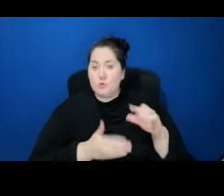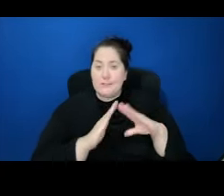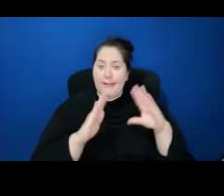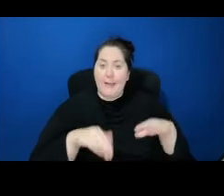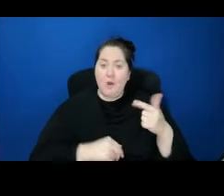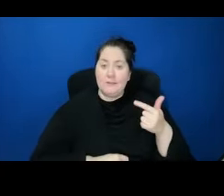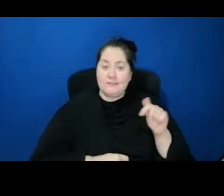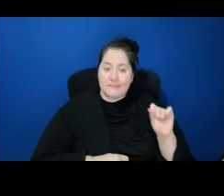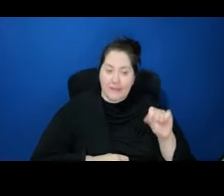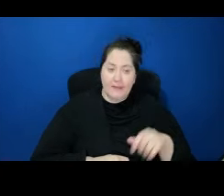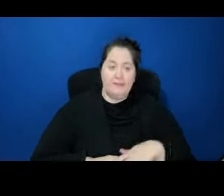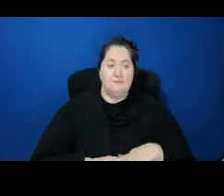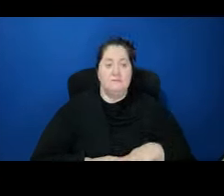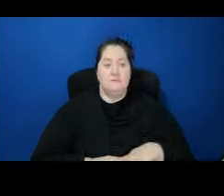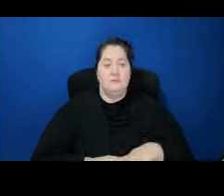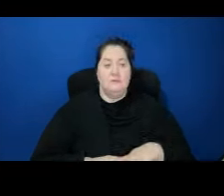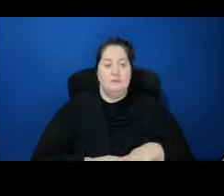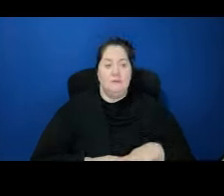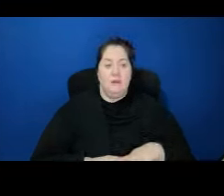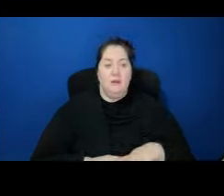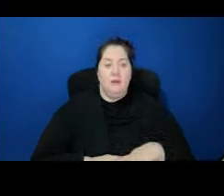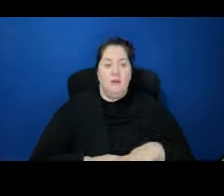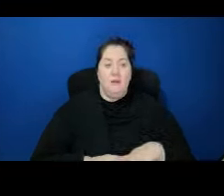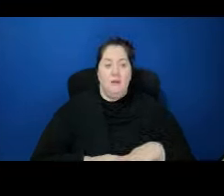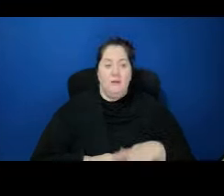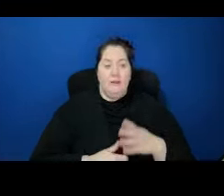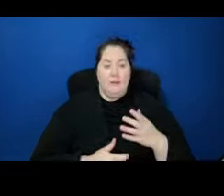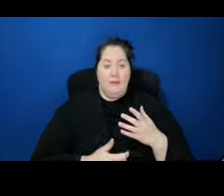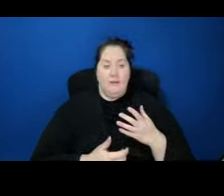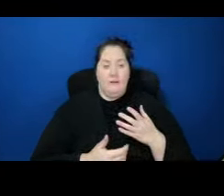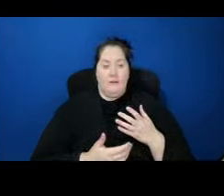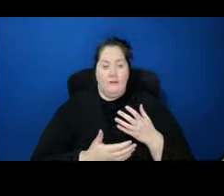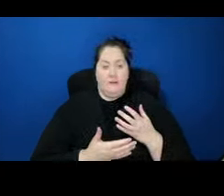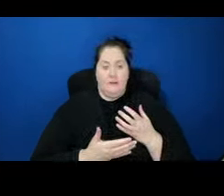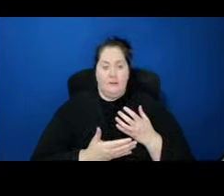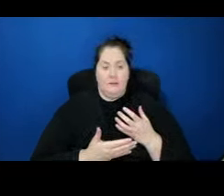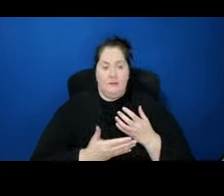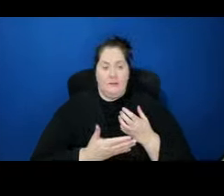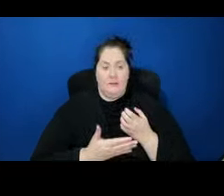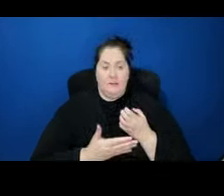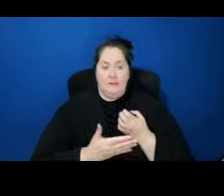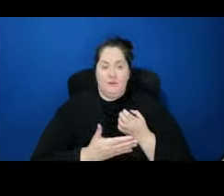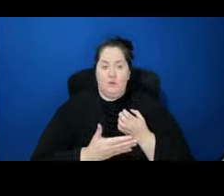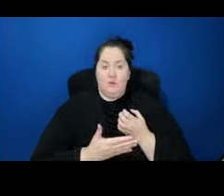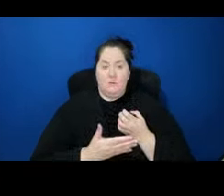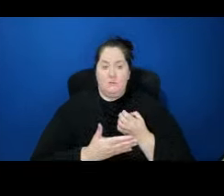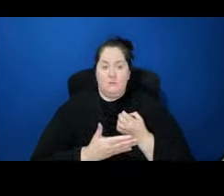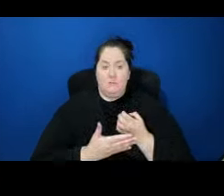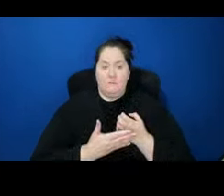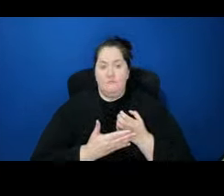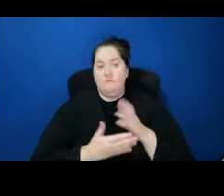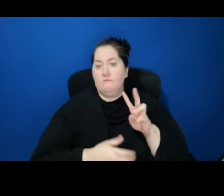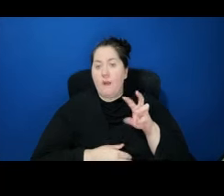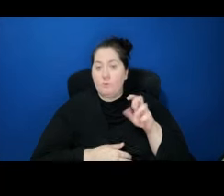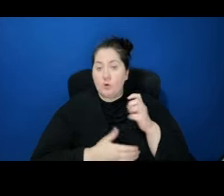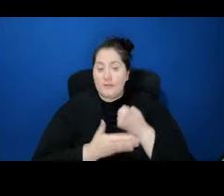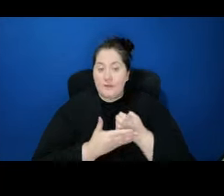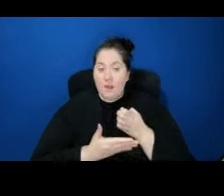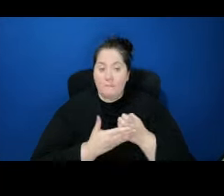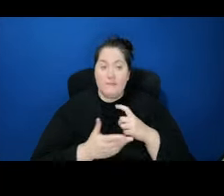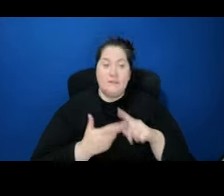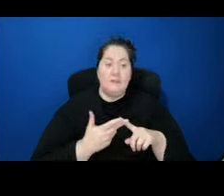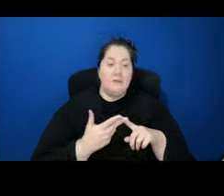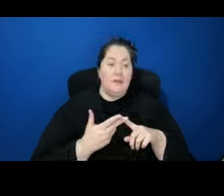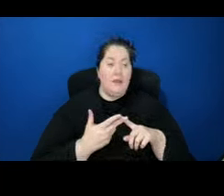freight mobility is an extremely important topic. The transportation system, of course, helps move freight and